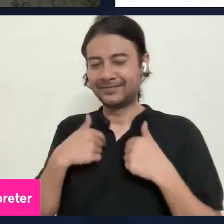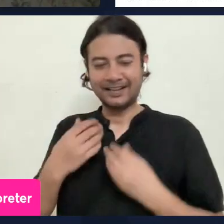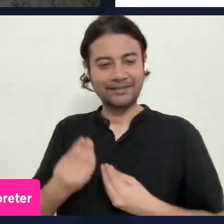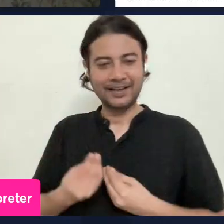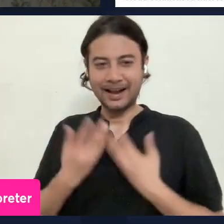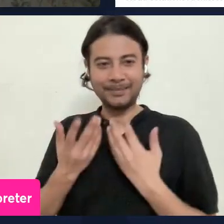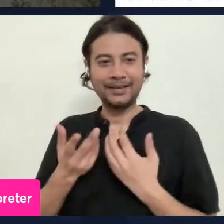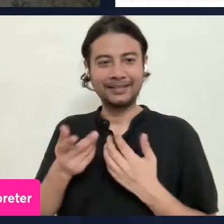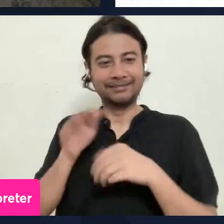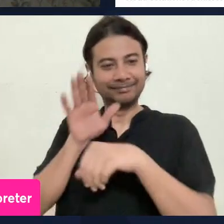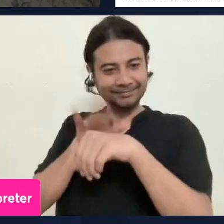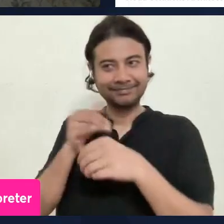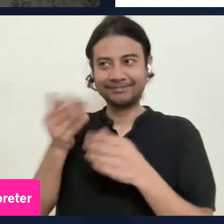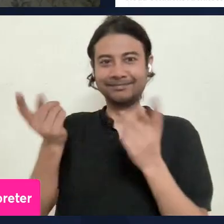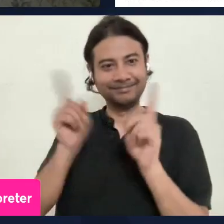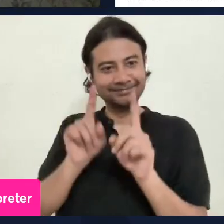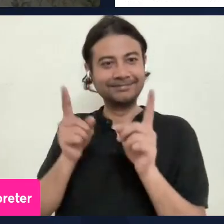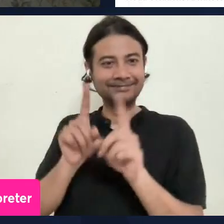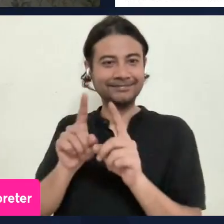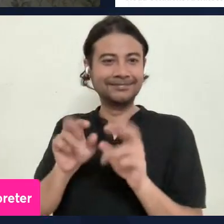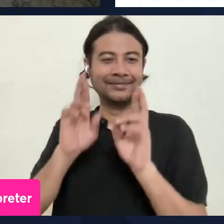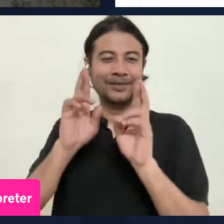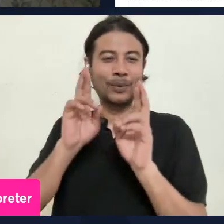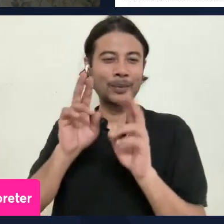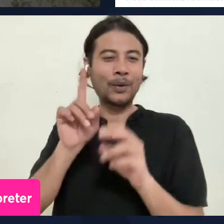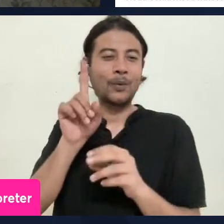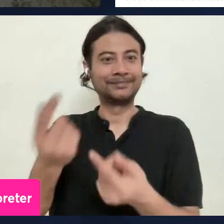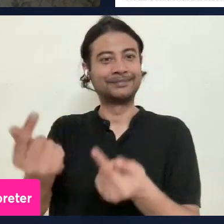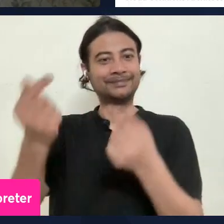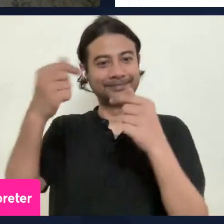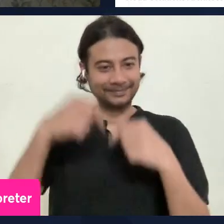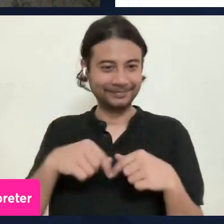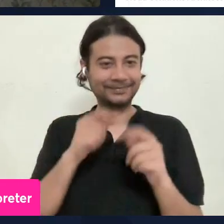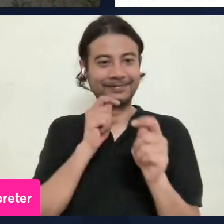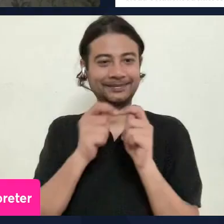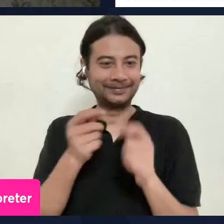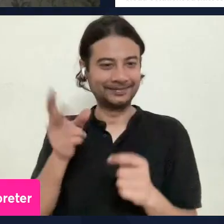And let's do one more podcast super soon then. And